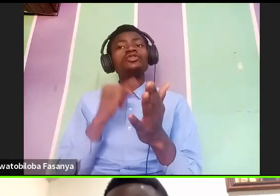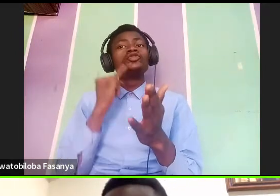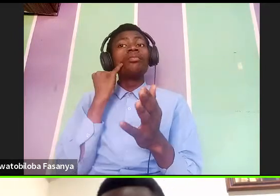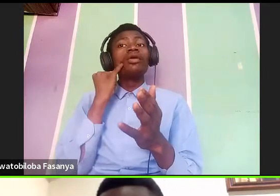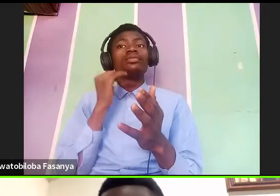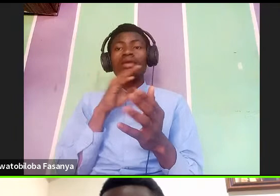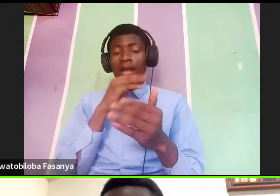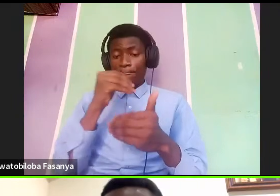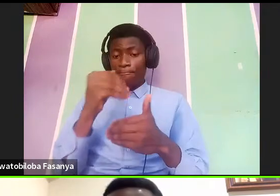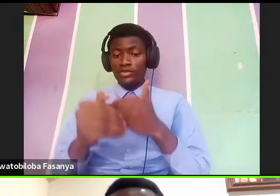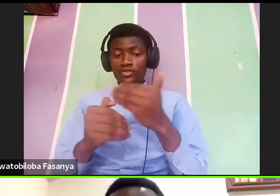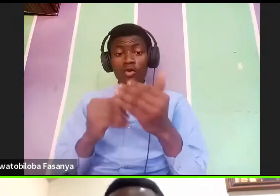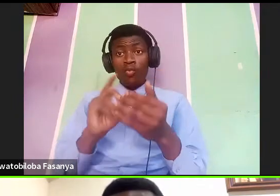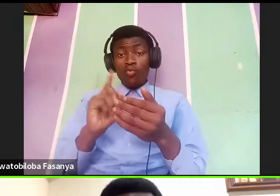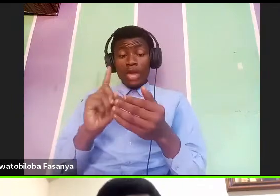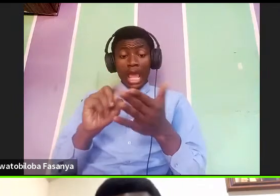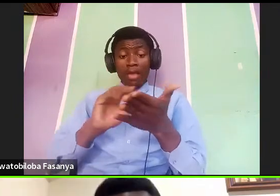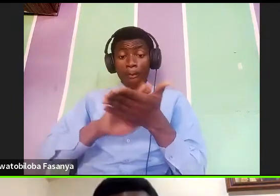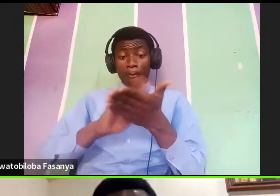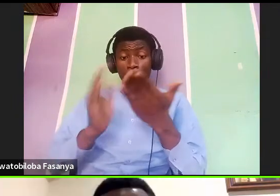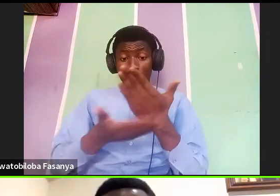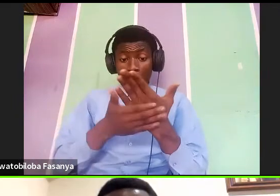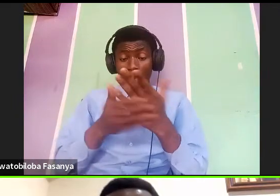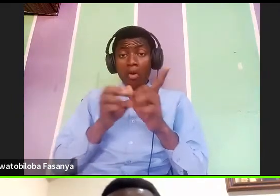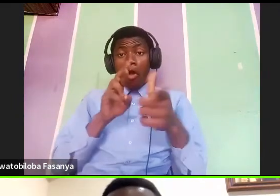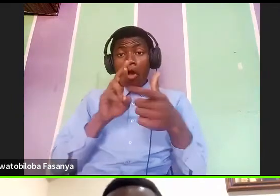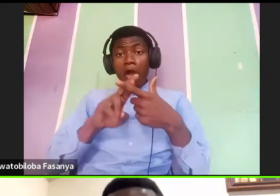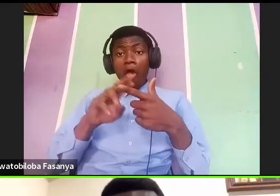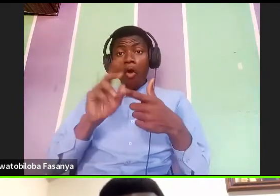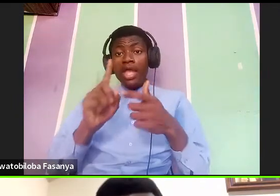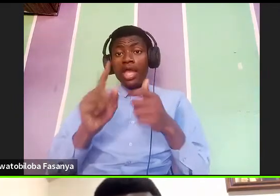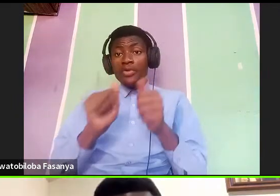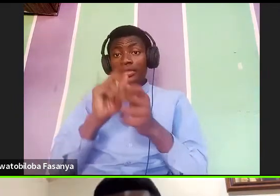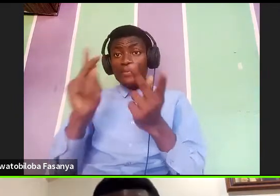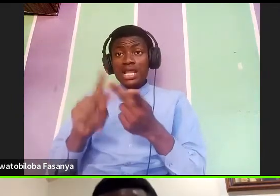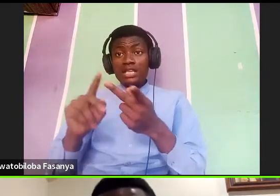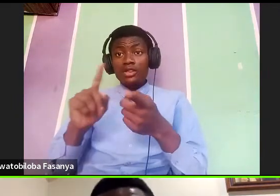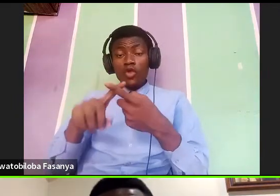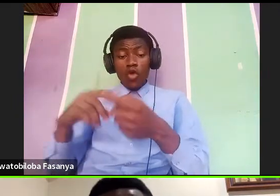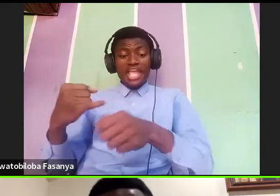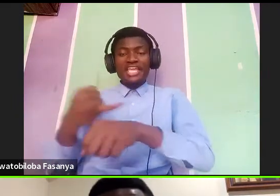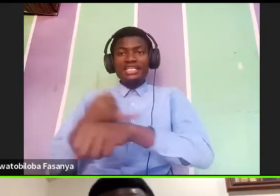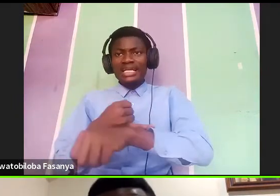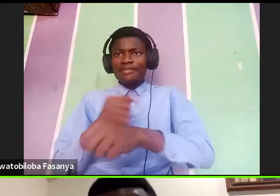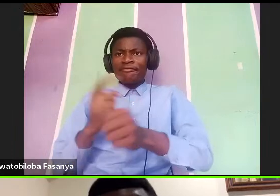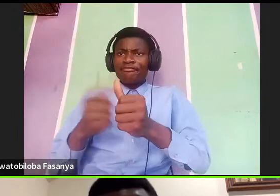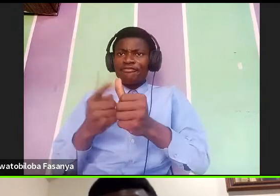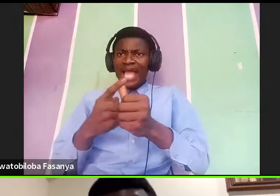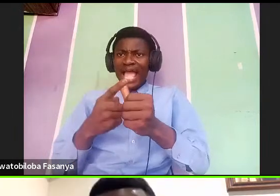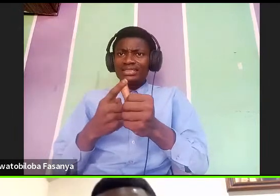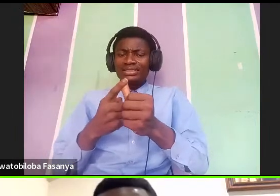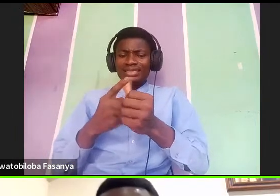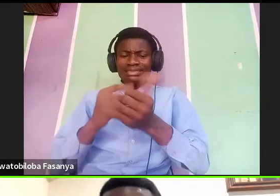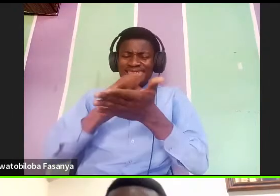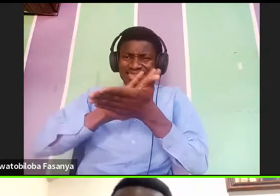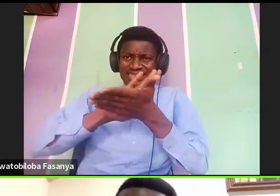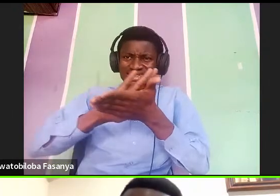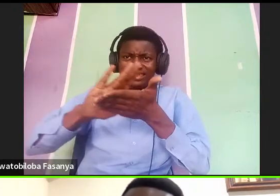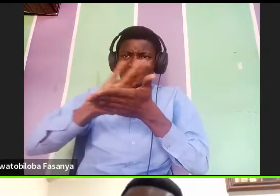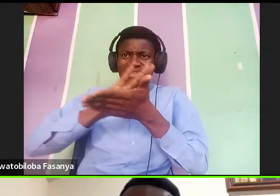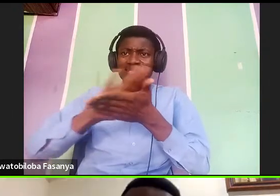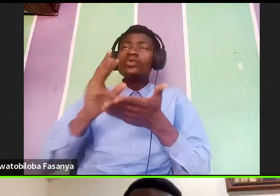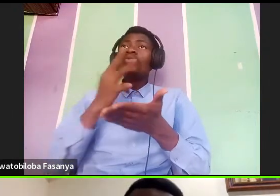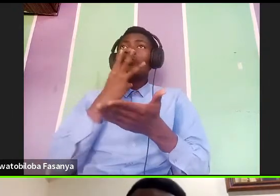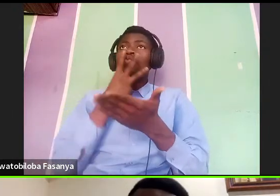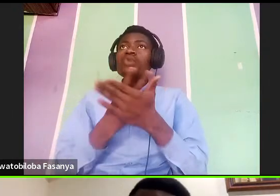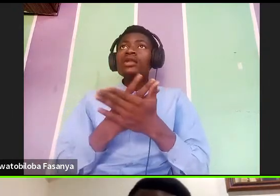The person who's giving the injection has washed their hands very well, is wearing gloves and making